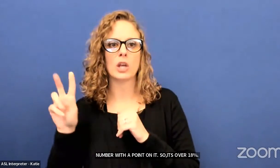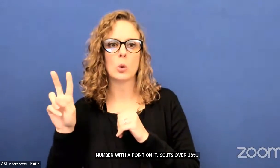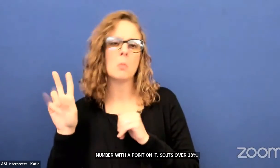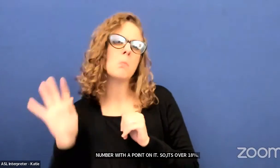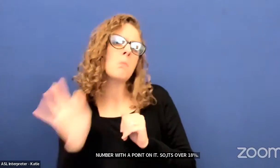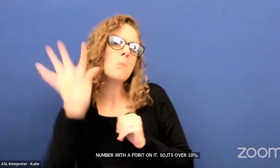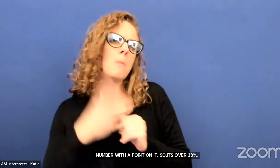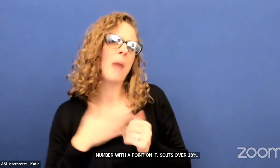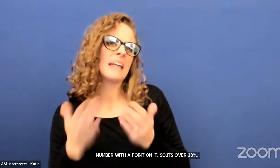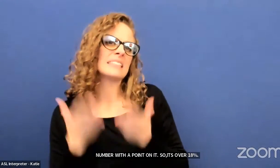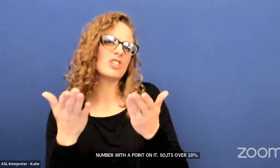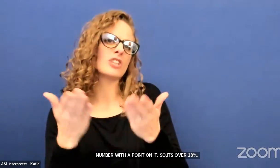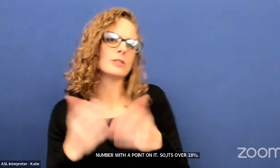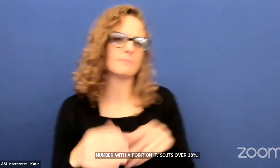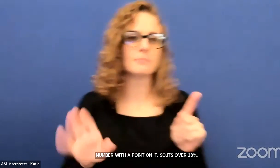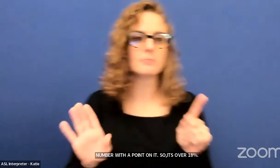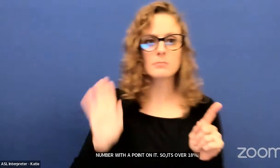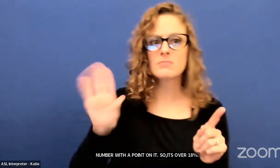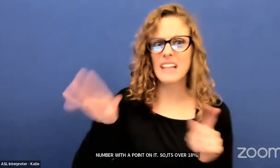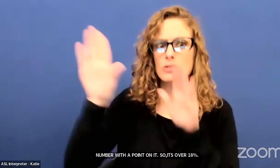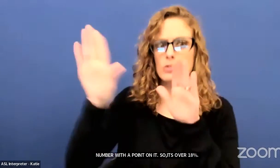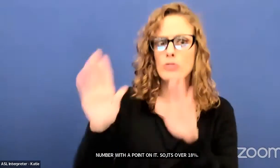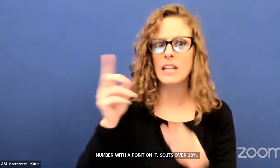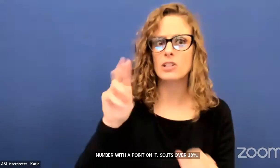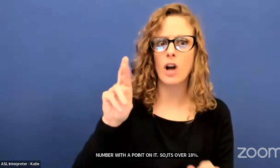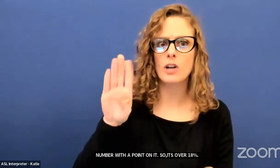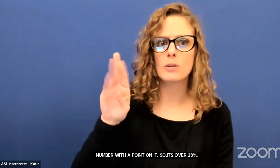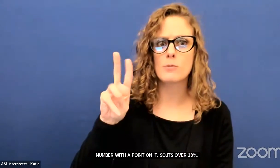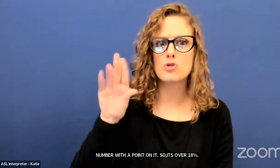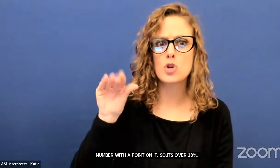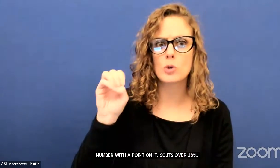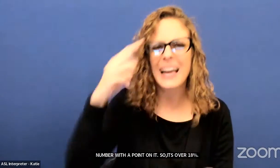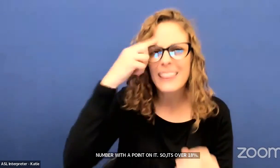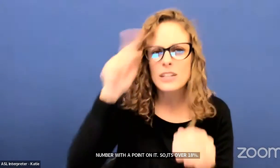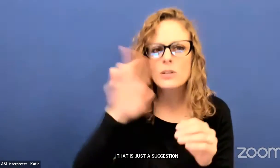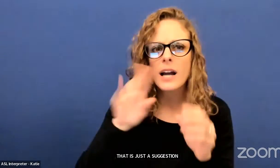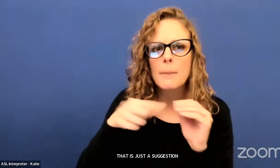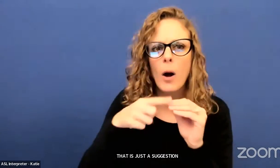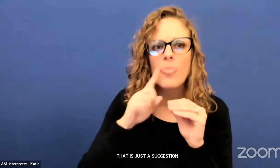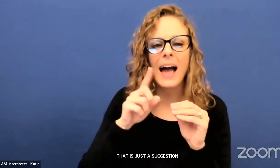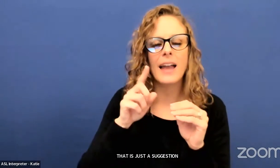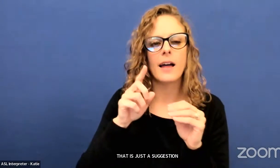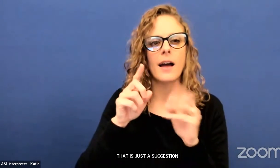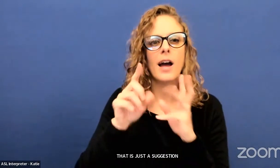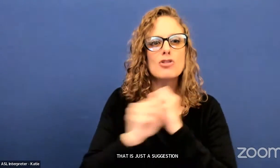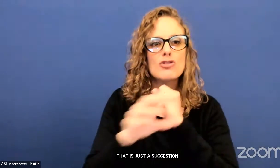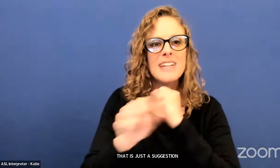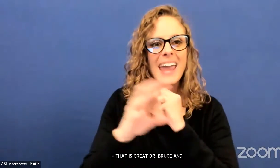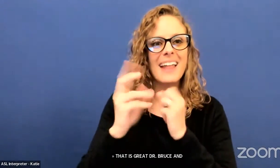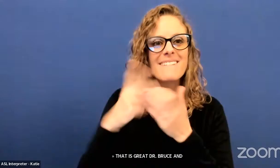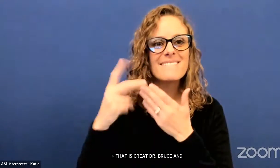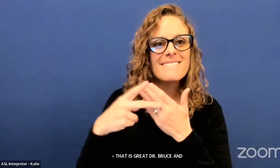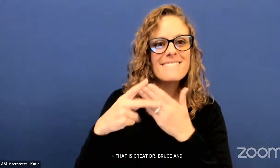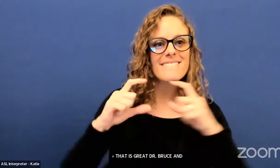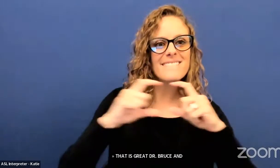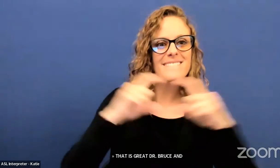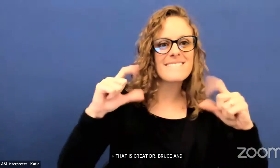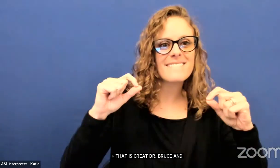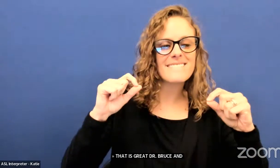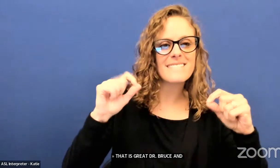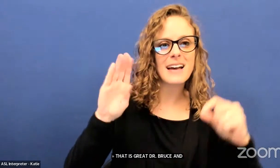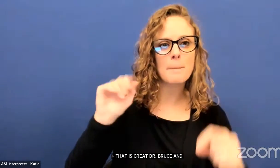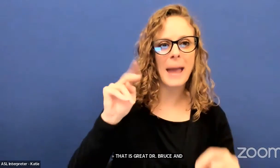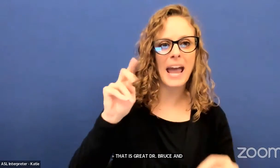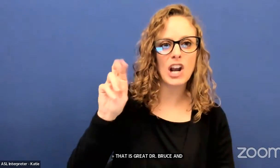suggestion. No, that's great, Dr. Bruce. And I think you were talking about possibly the creative that you saw, because that point actually did come